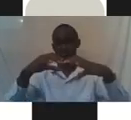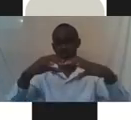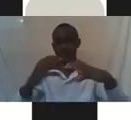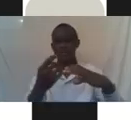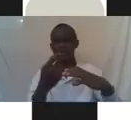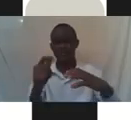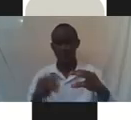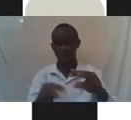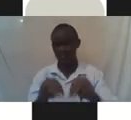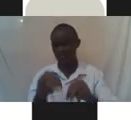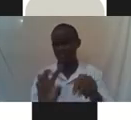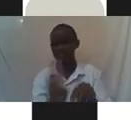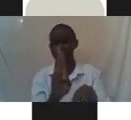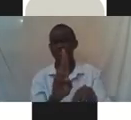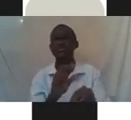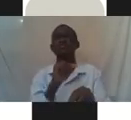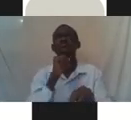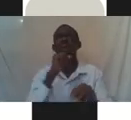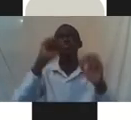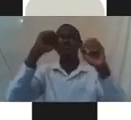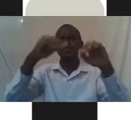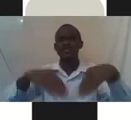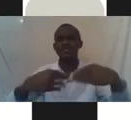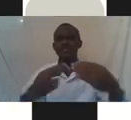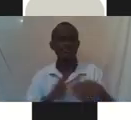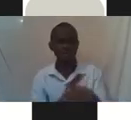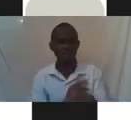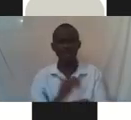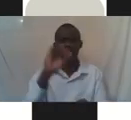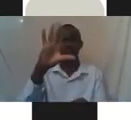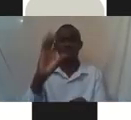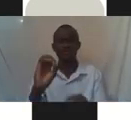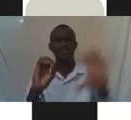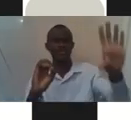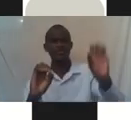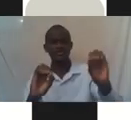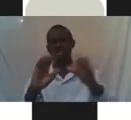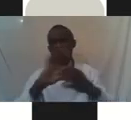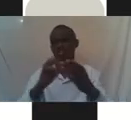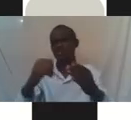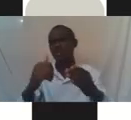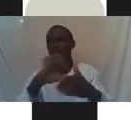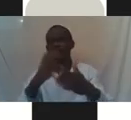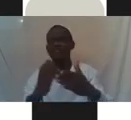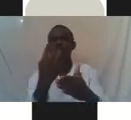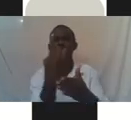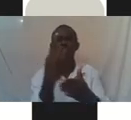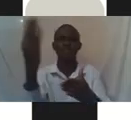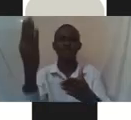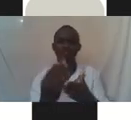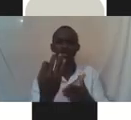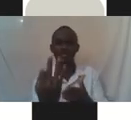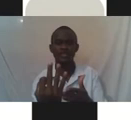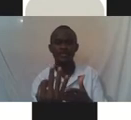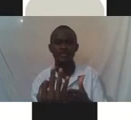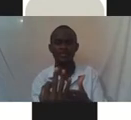are using may not give us 50-50 or even 1/3. So we still need to see how to go about it.